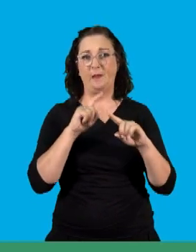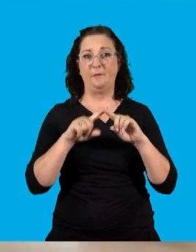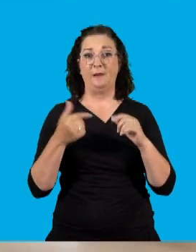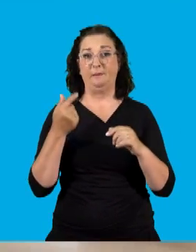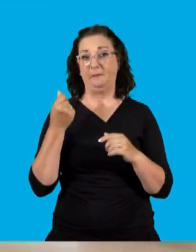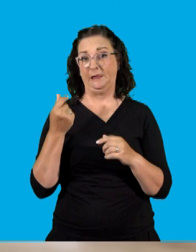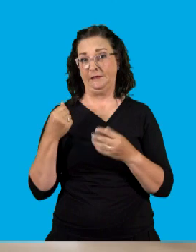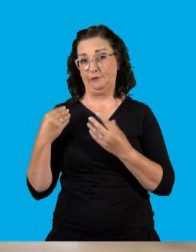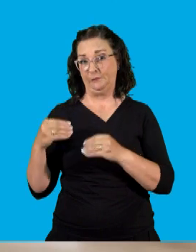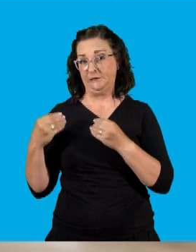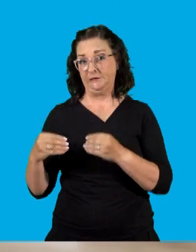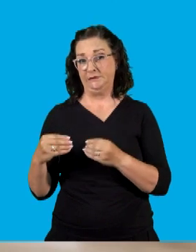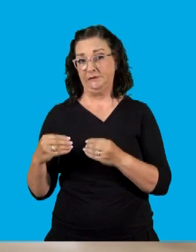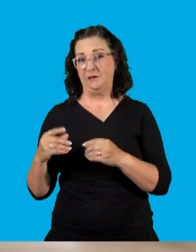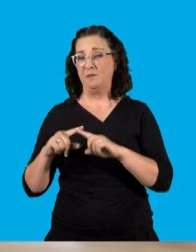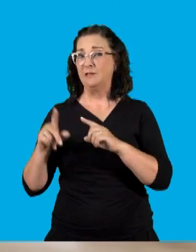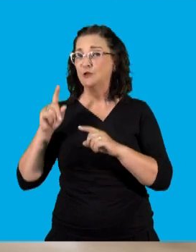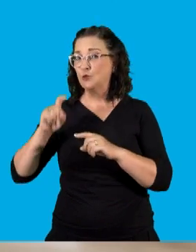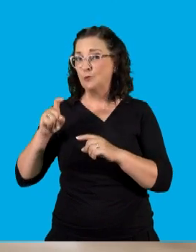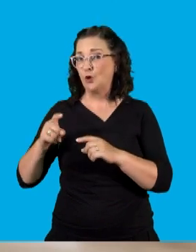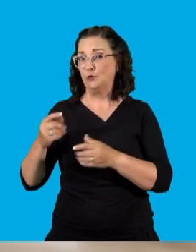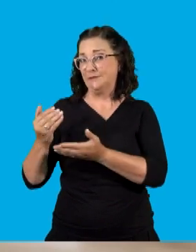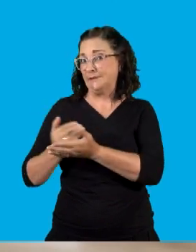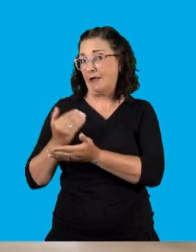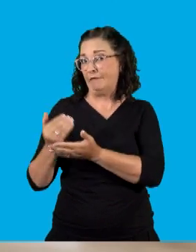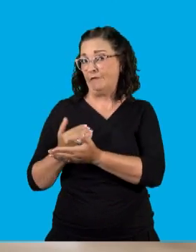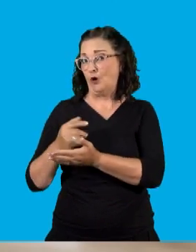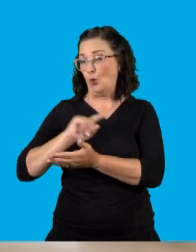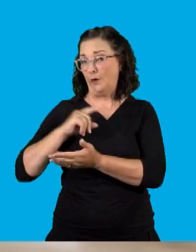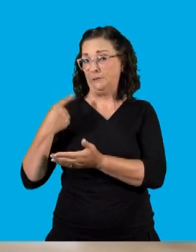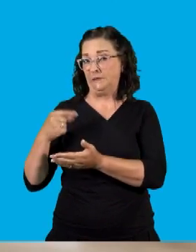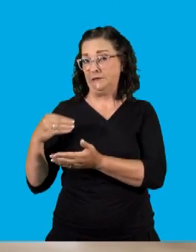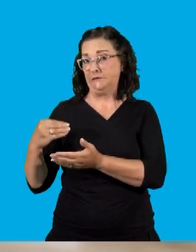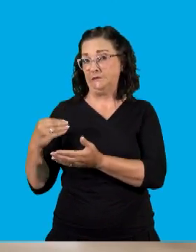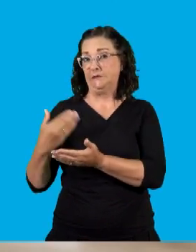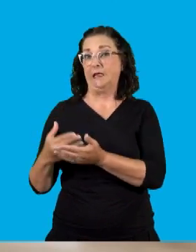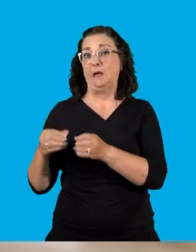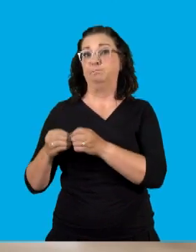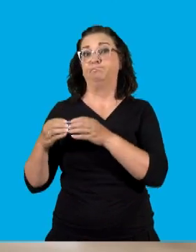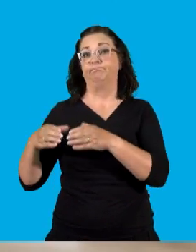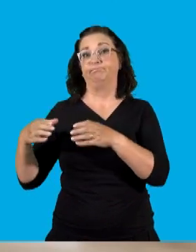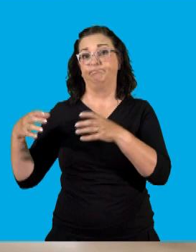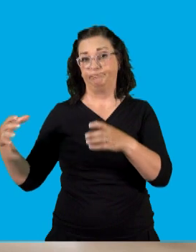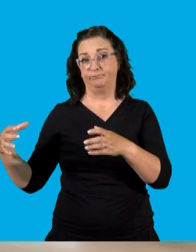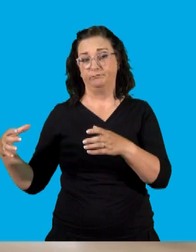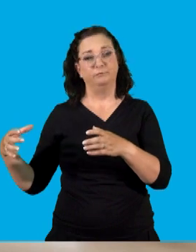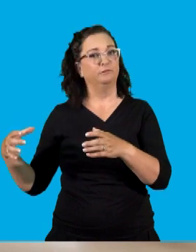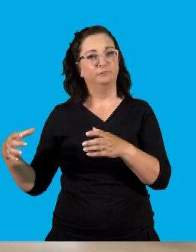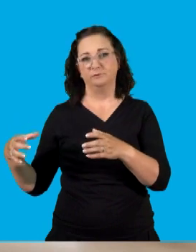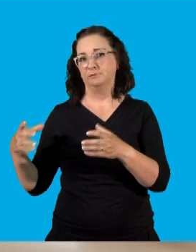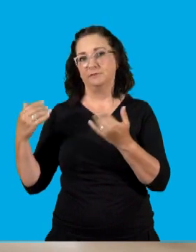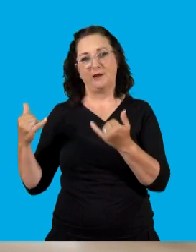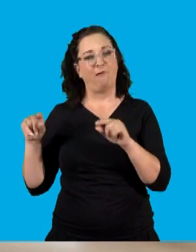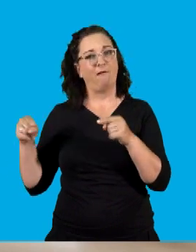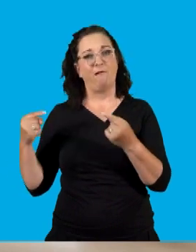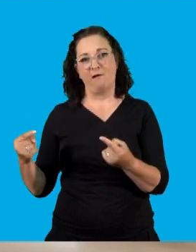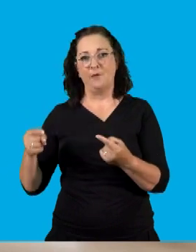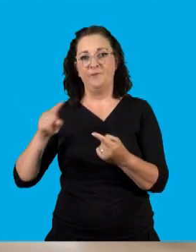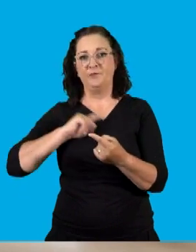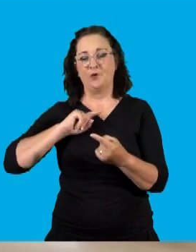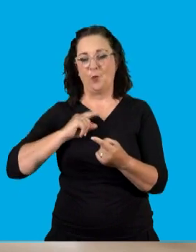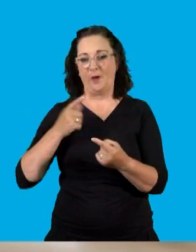that the money that businesses are supposed to save for expansion, that money now ends up being used to do